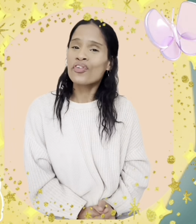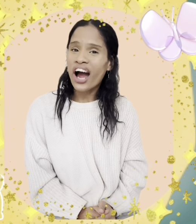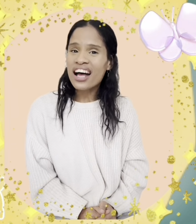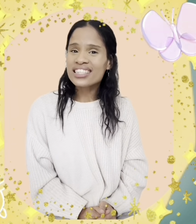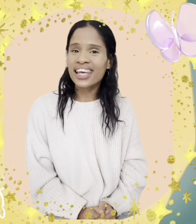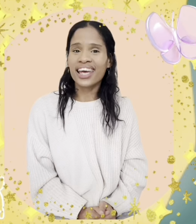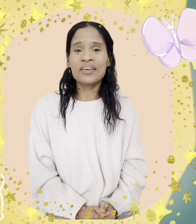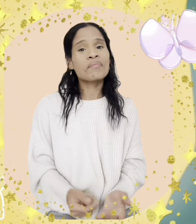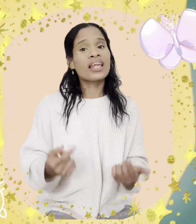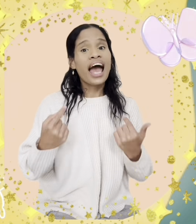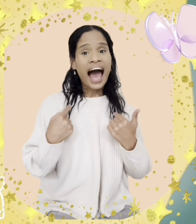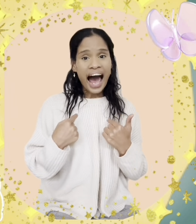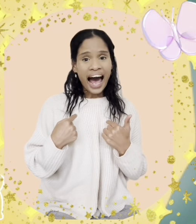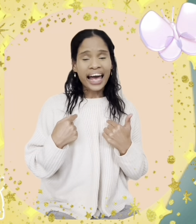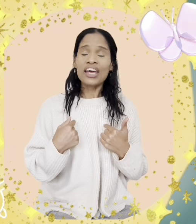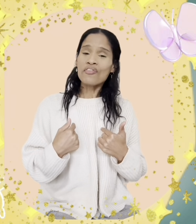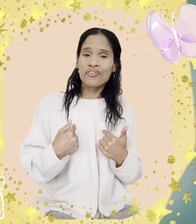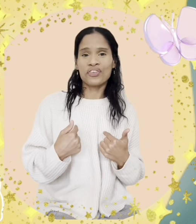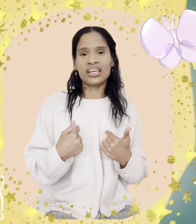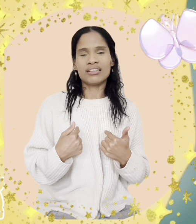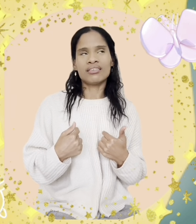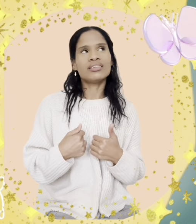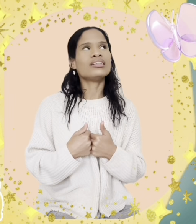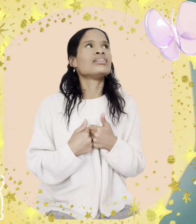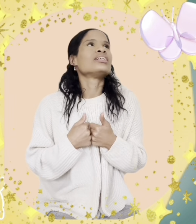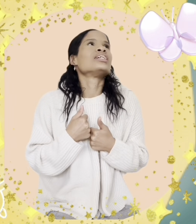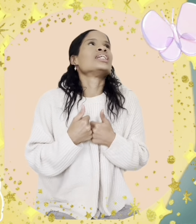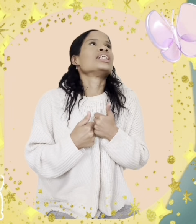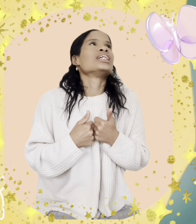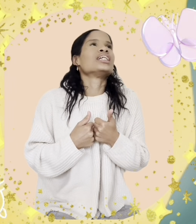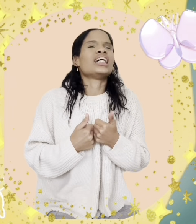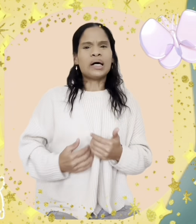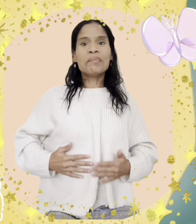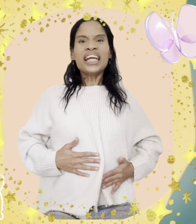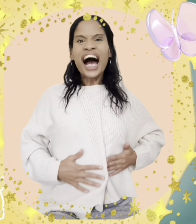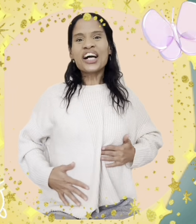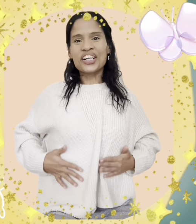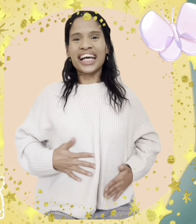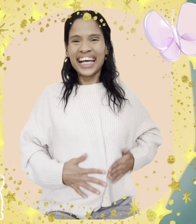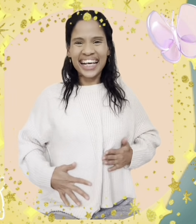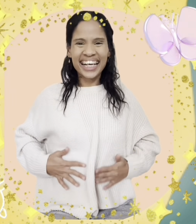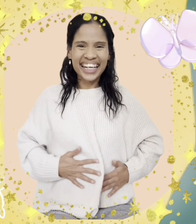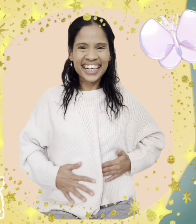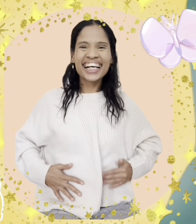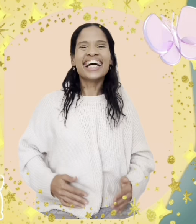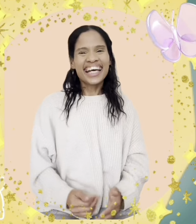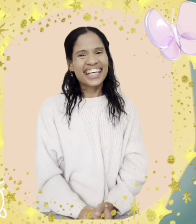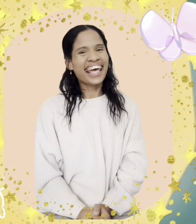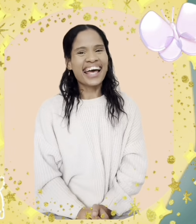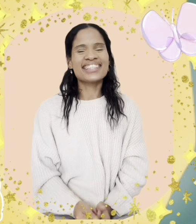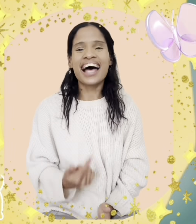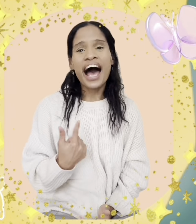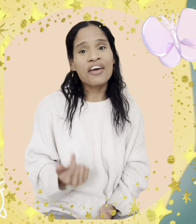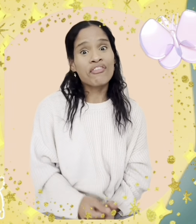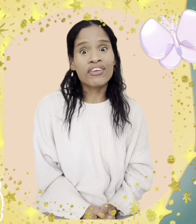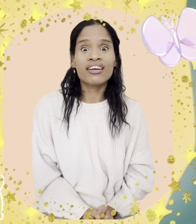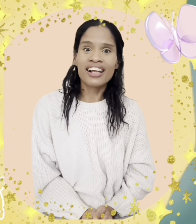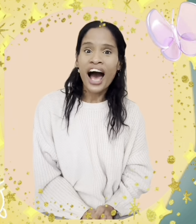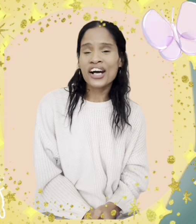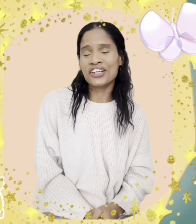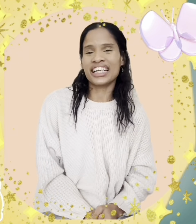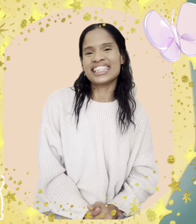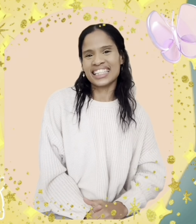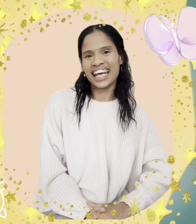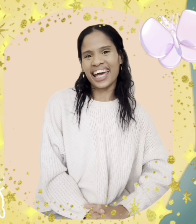Thank you for asking. I feel a bit hungry. Yes, I